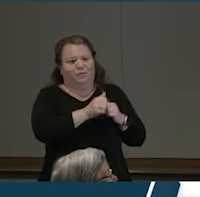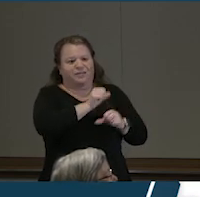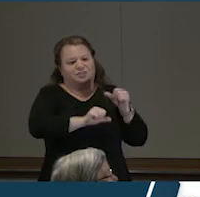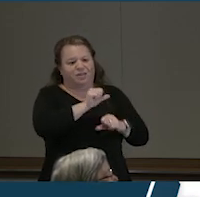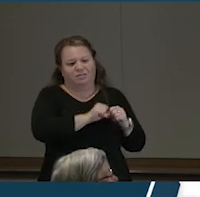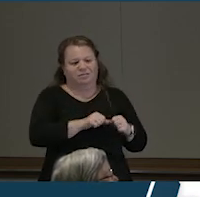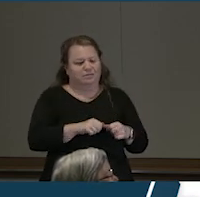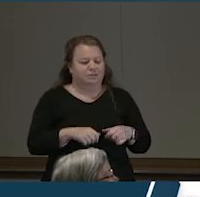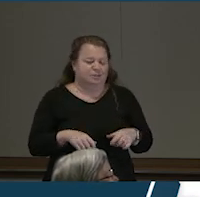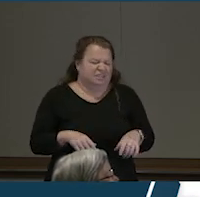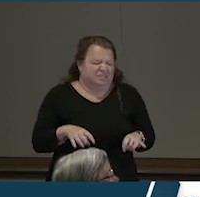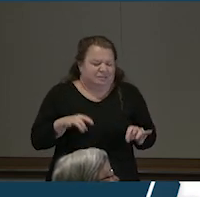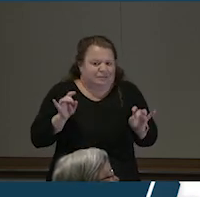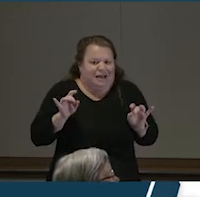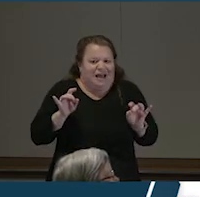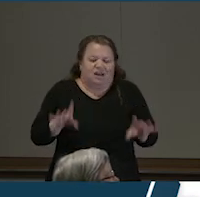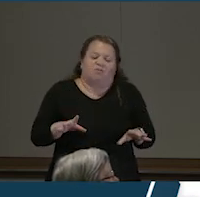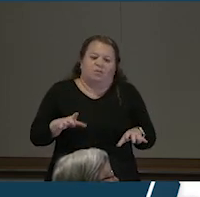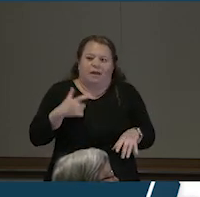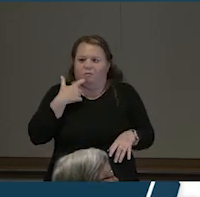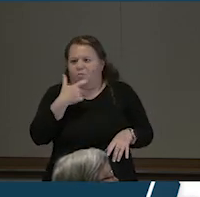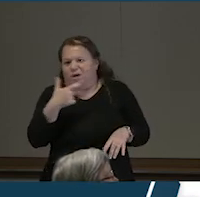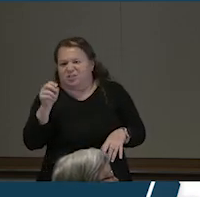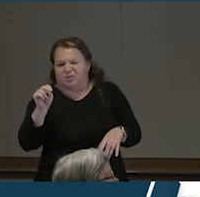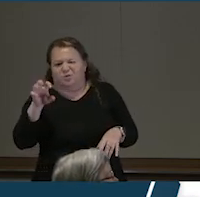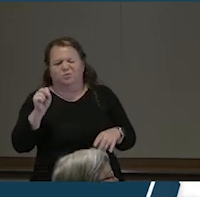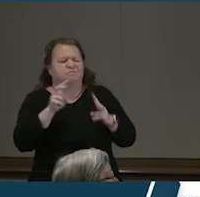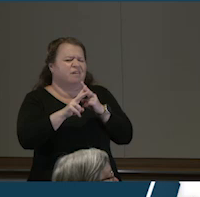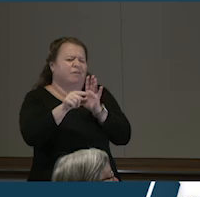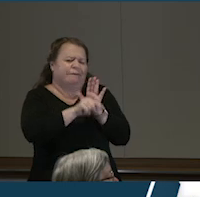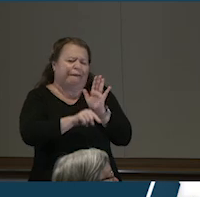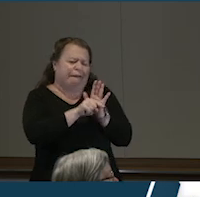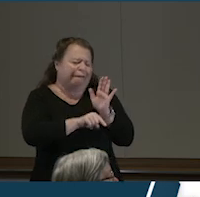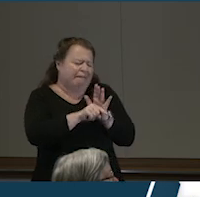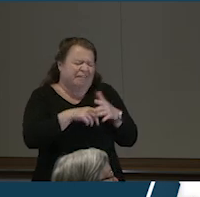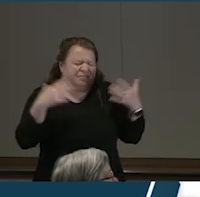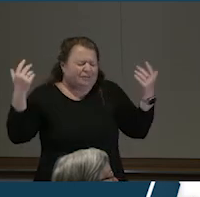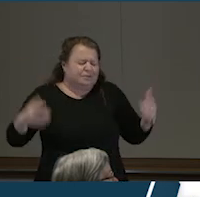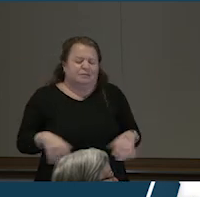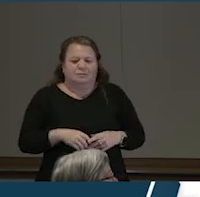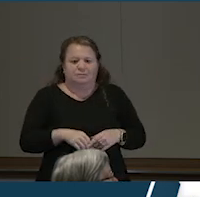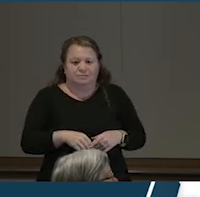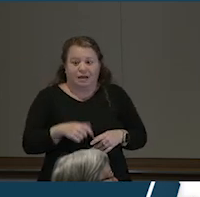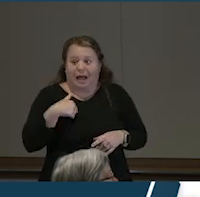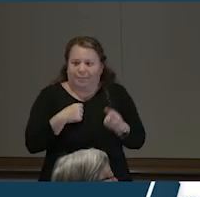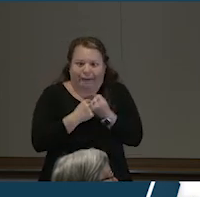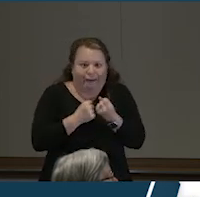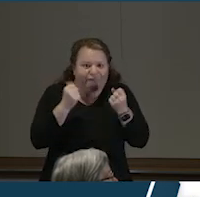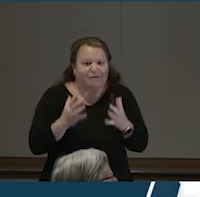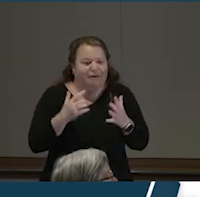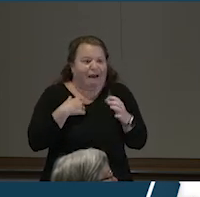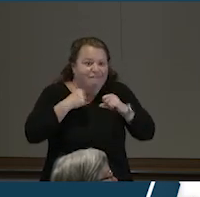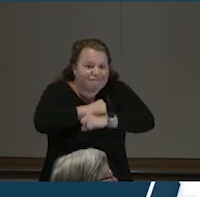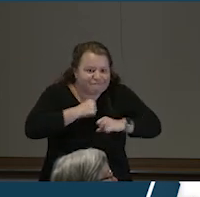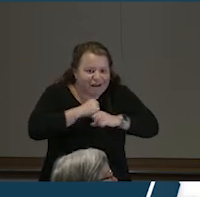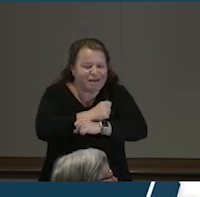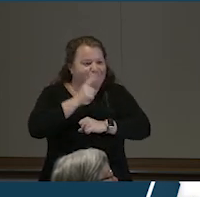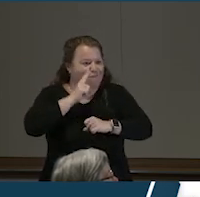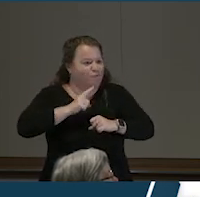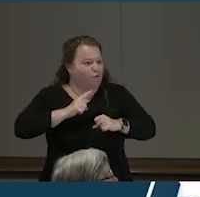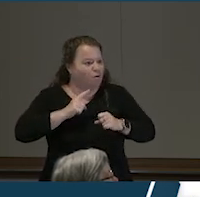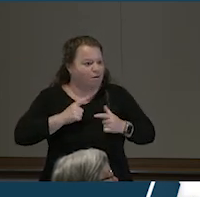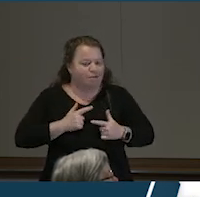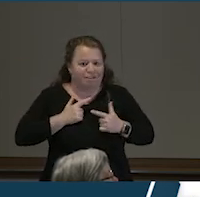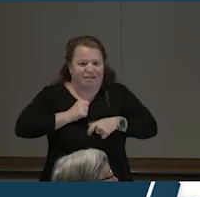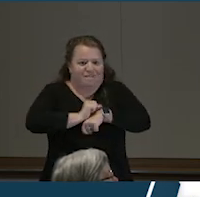either. And because it just brings more darkness into my life. And I'm an advocate, so I fight for a living. So anytime if somebody wants to pour